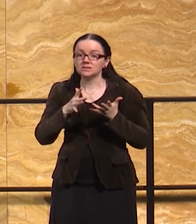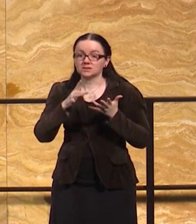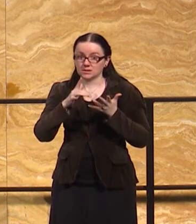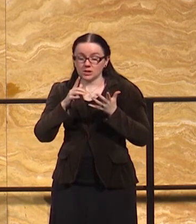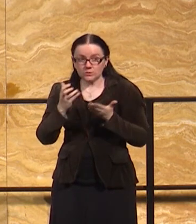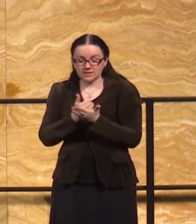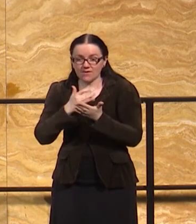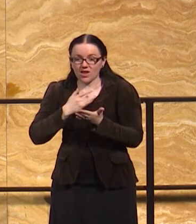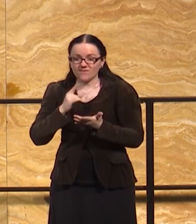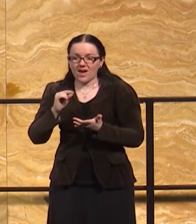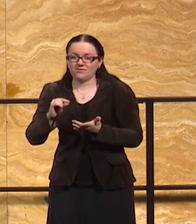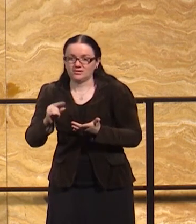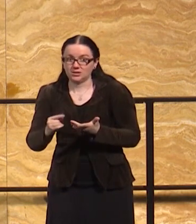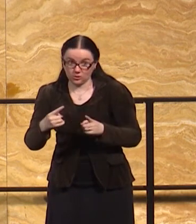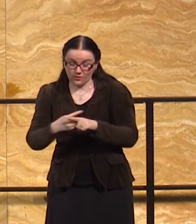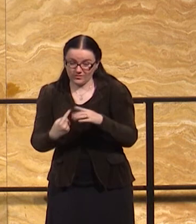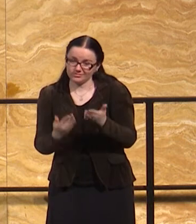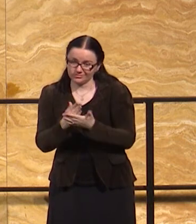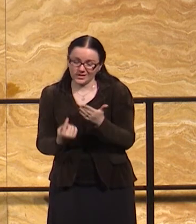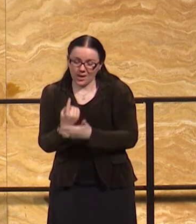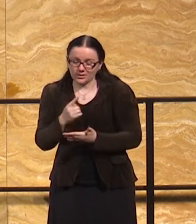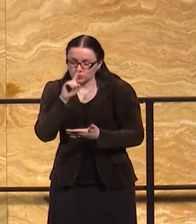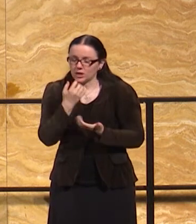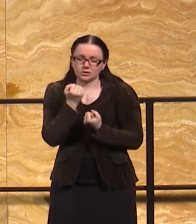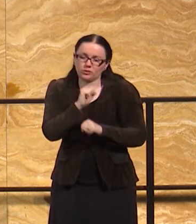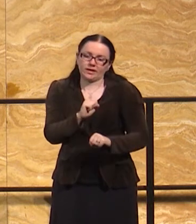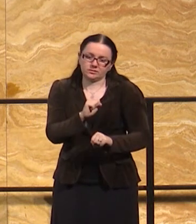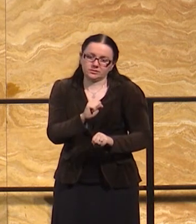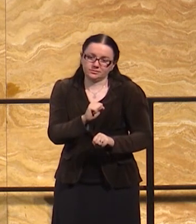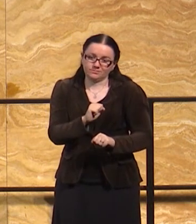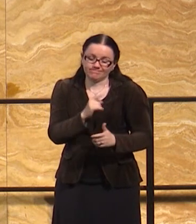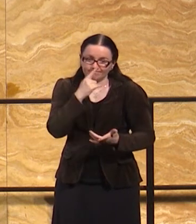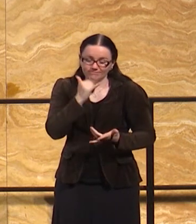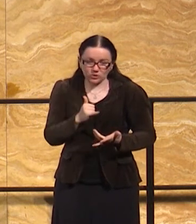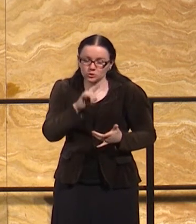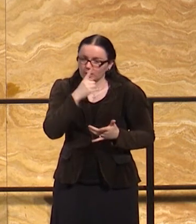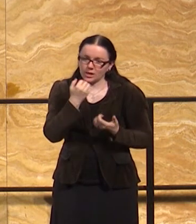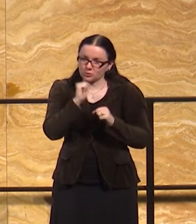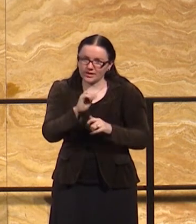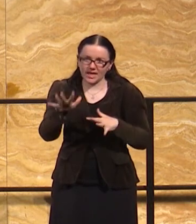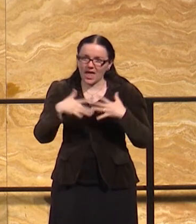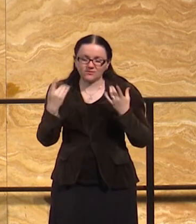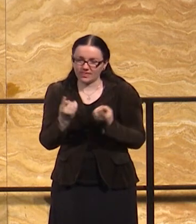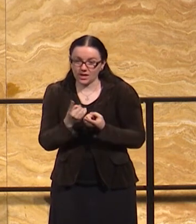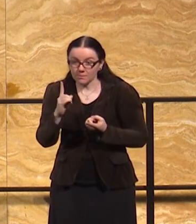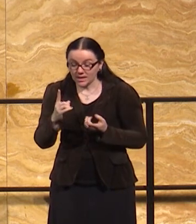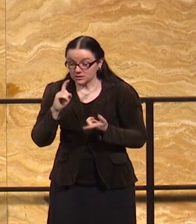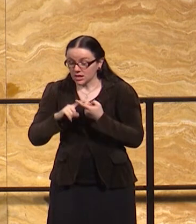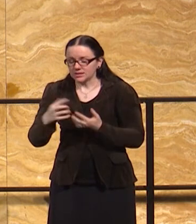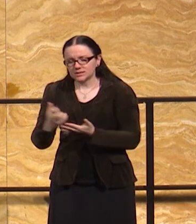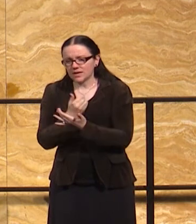it cannot automatically prevent or resolve every conflict, but it has saved thousands of